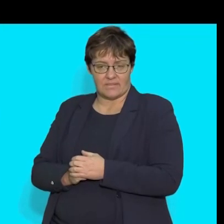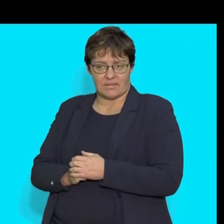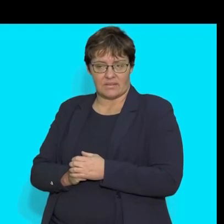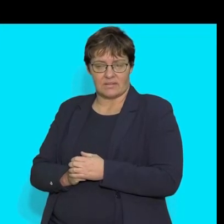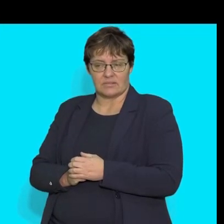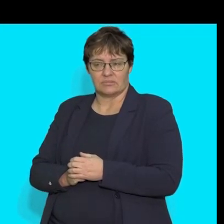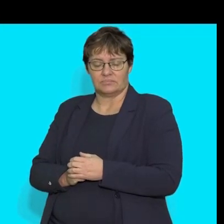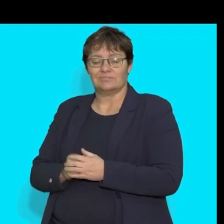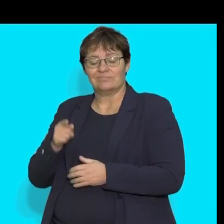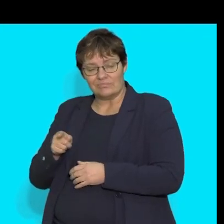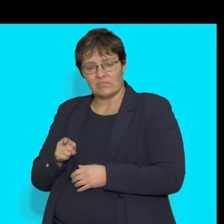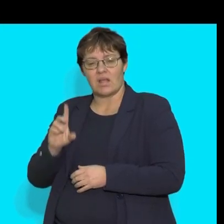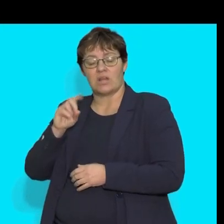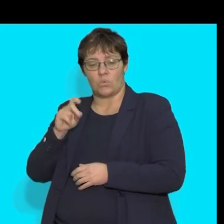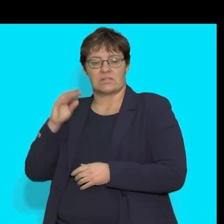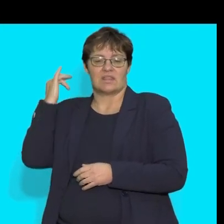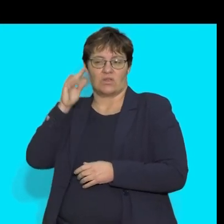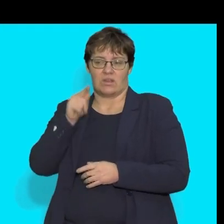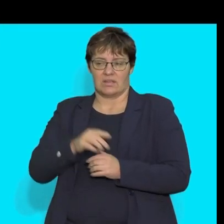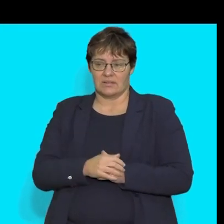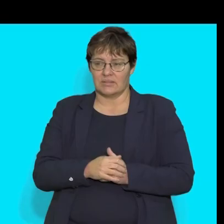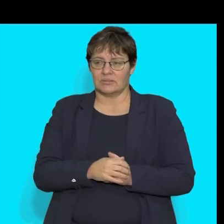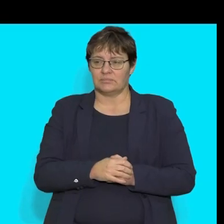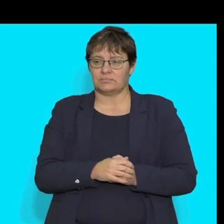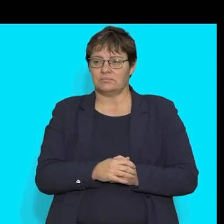essentially underpins Darwin's theory of natural selection.